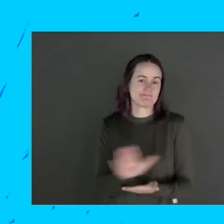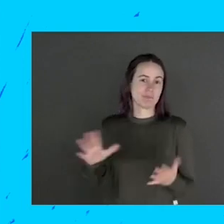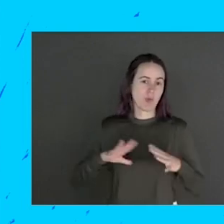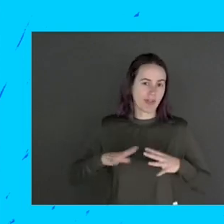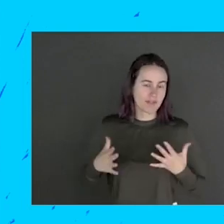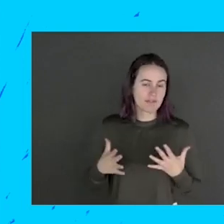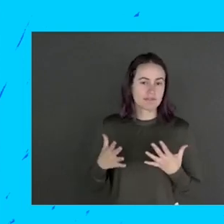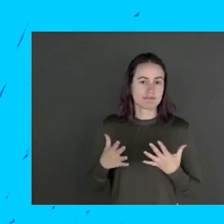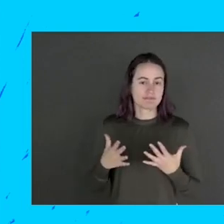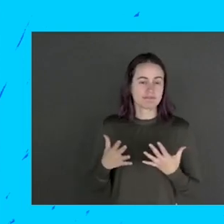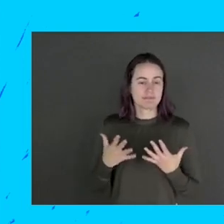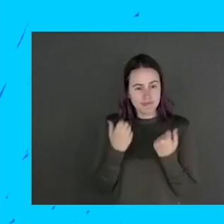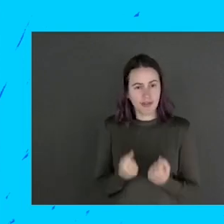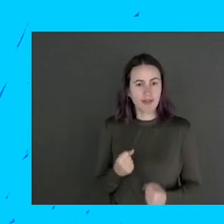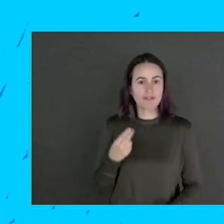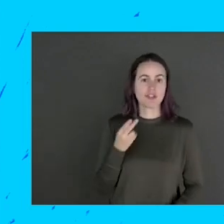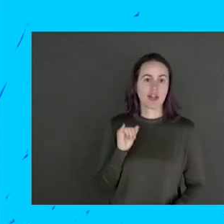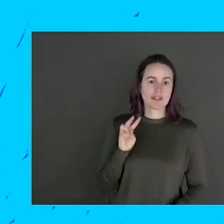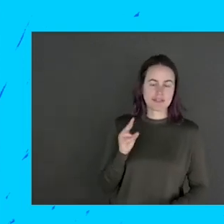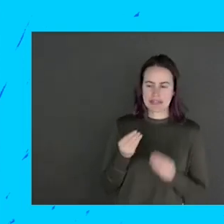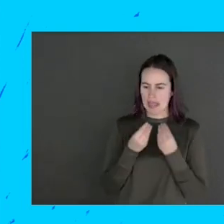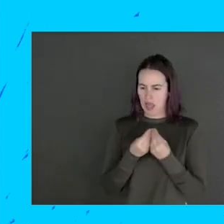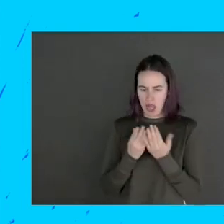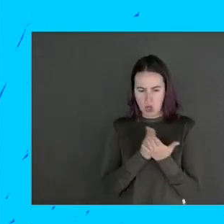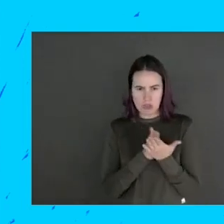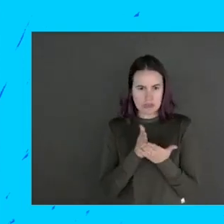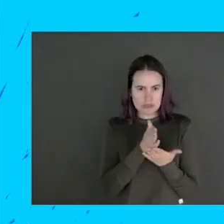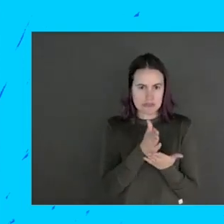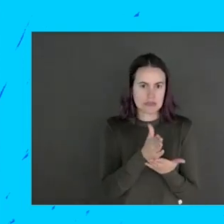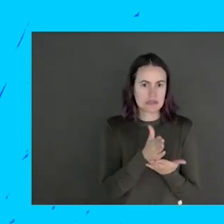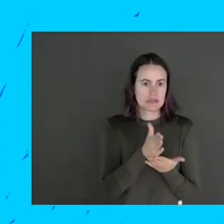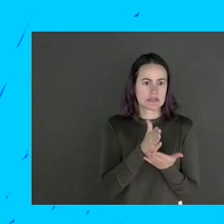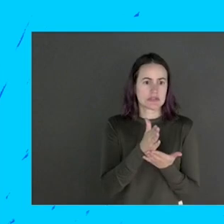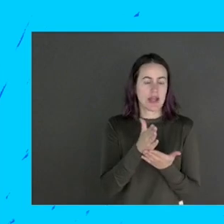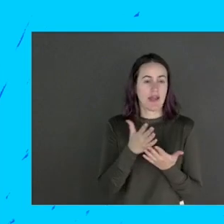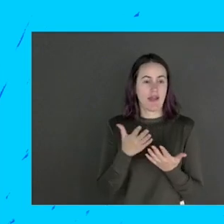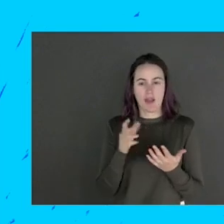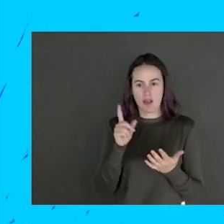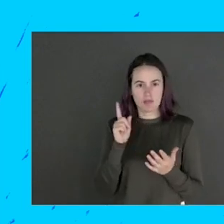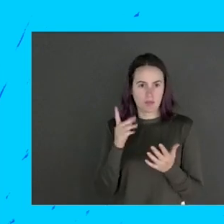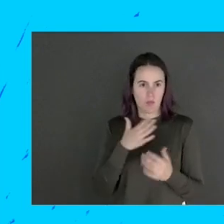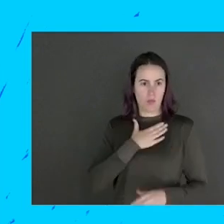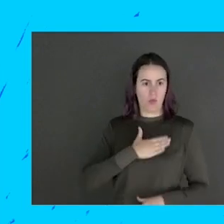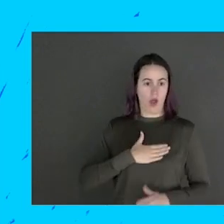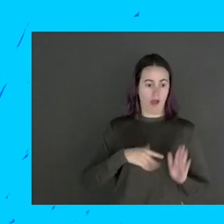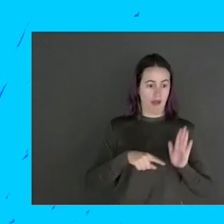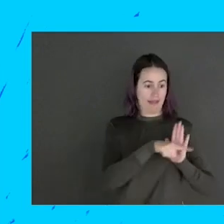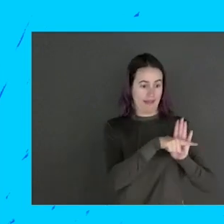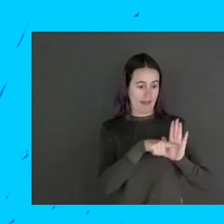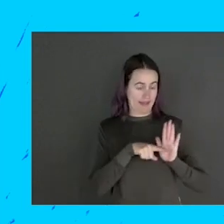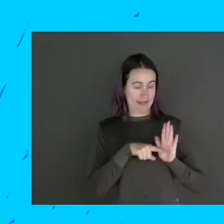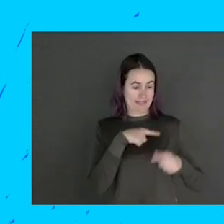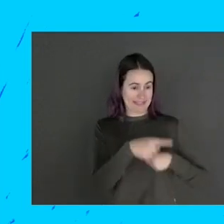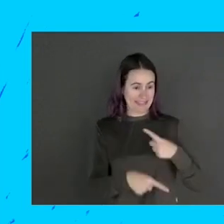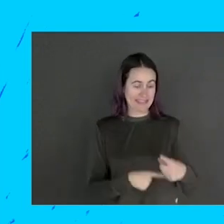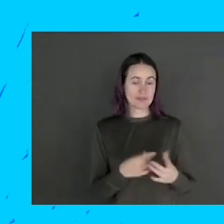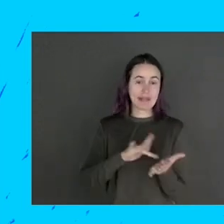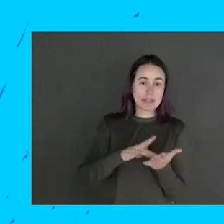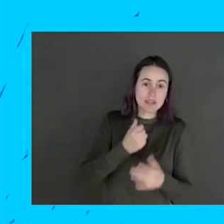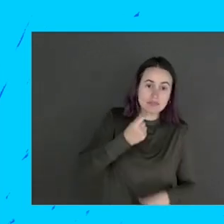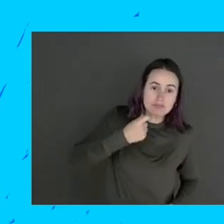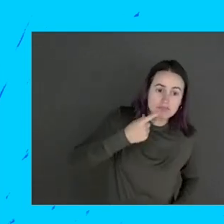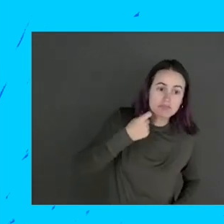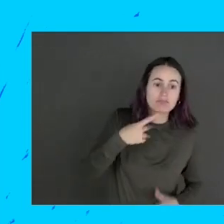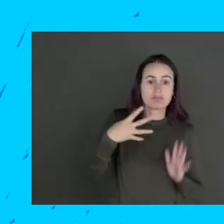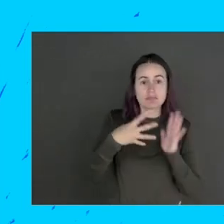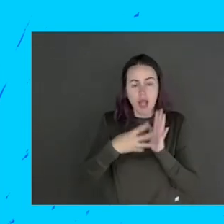HIV and also coping with what it takes to stay negative, which isn't always easy. Another